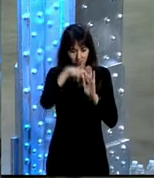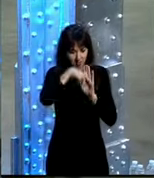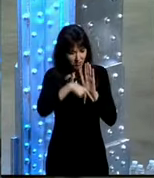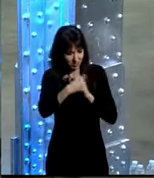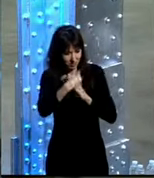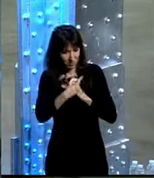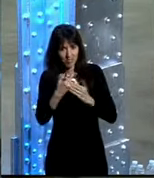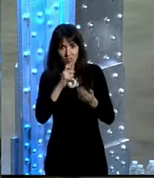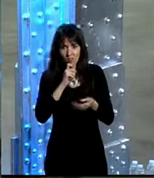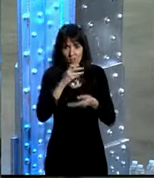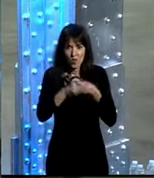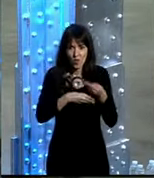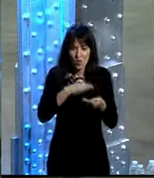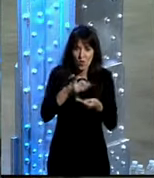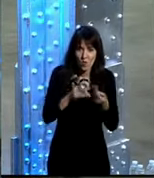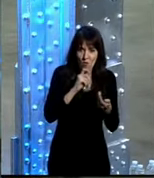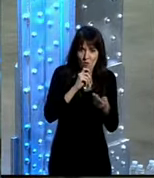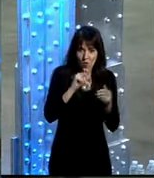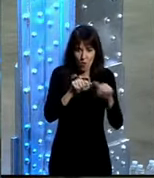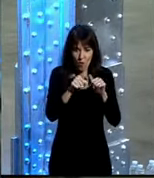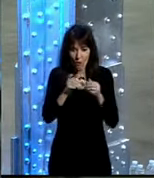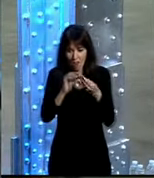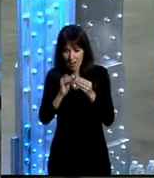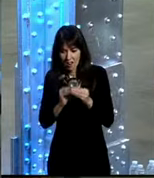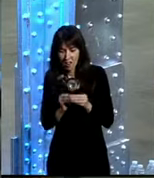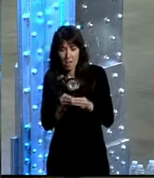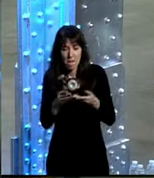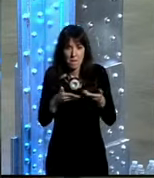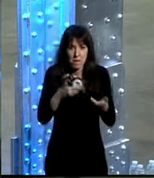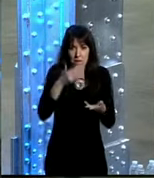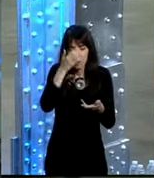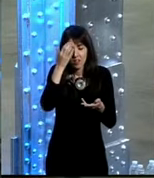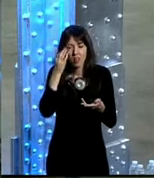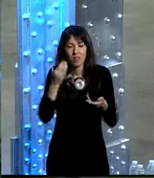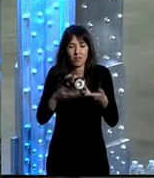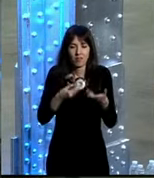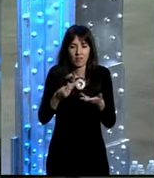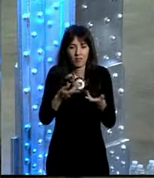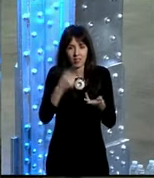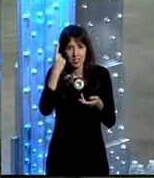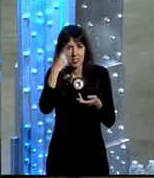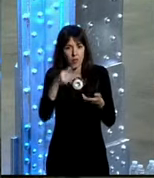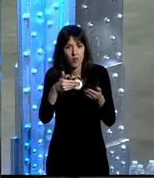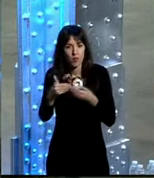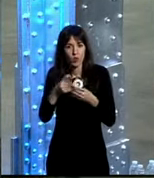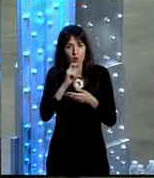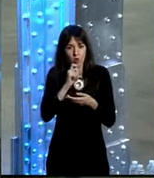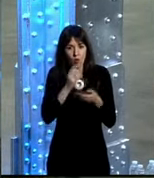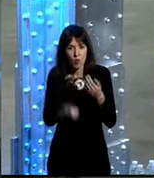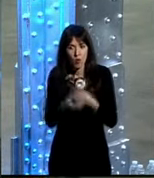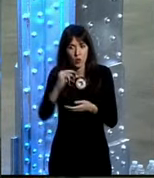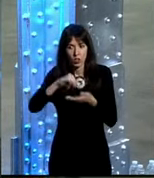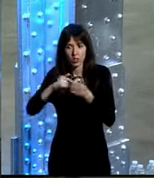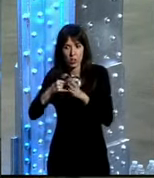toolkit, and that we could, you know, one way we can have a sustainable future is by creating systems that doesn't destroy it, but is inspired by it.